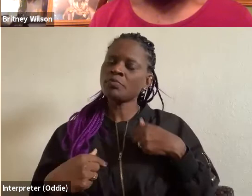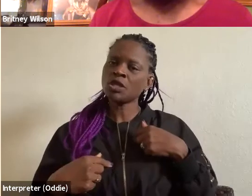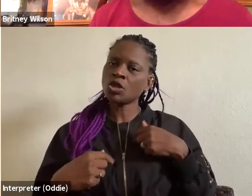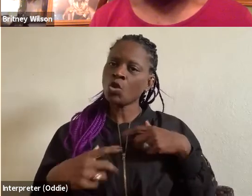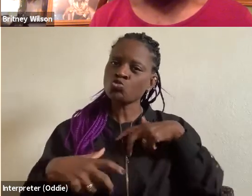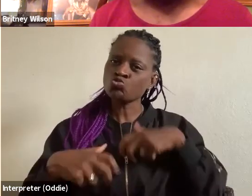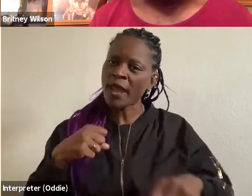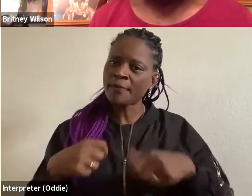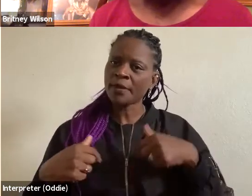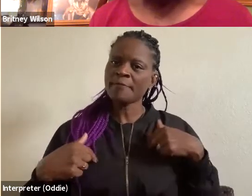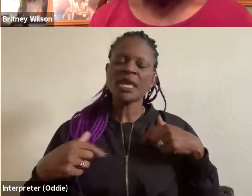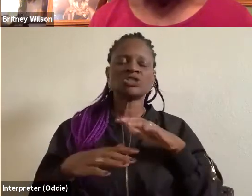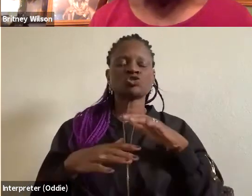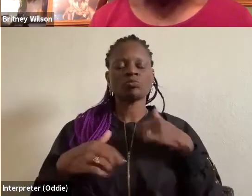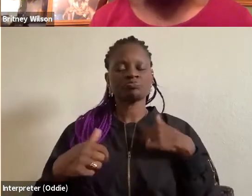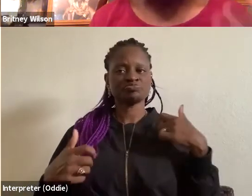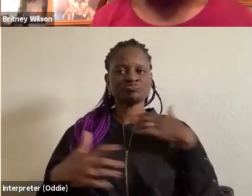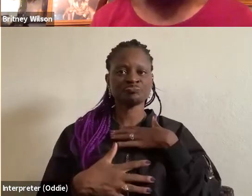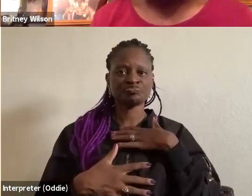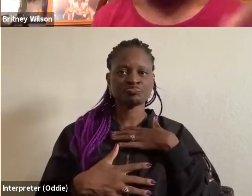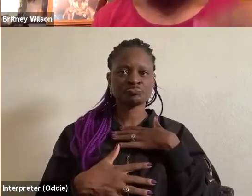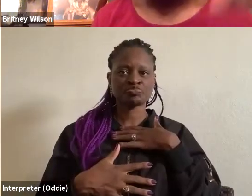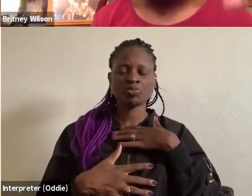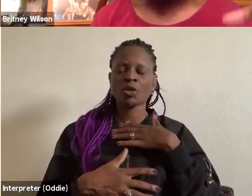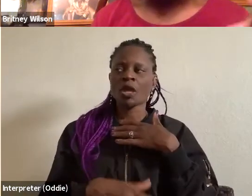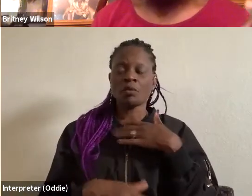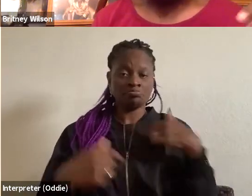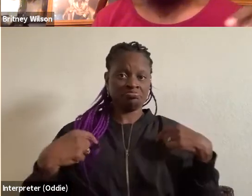I knew that I didn't want to,